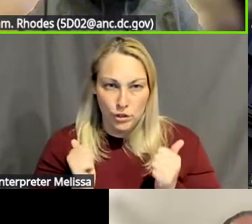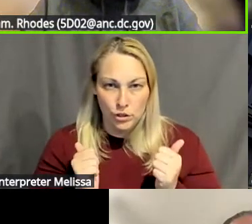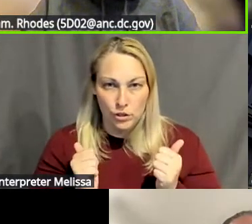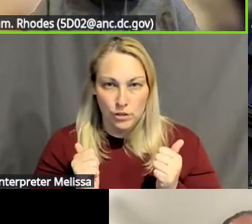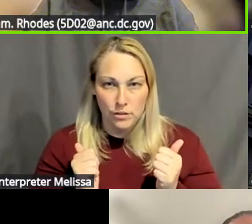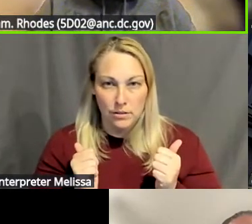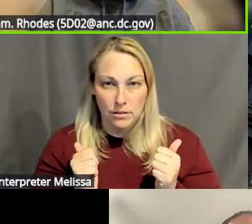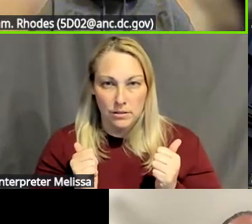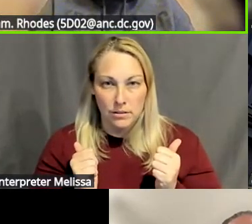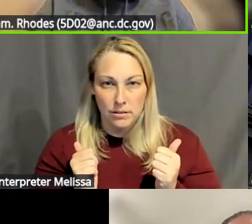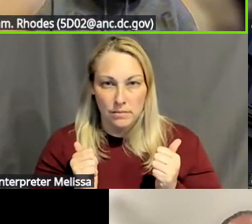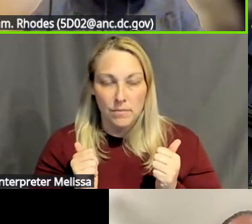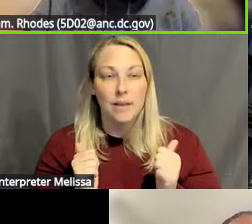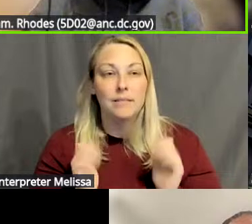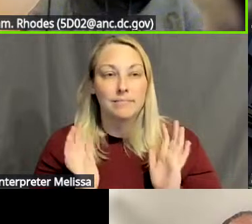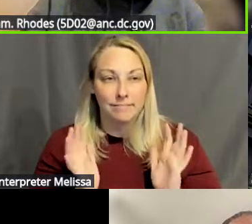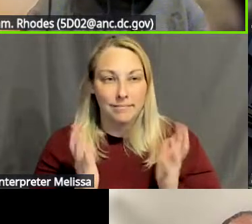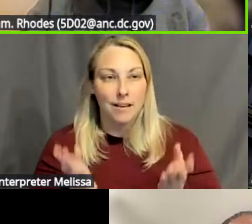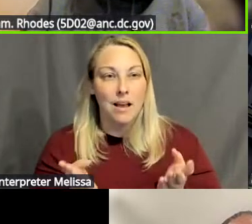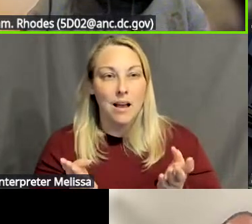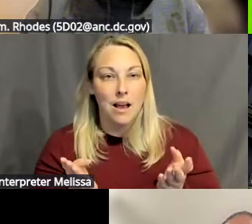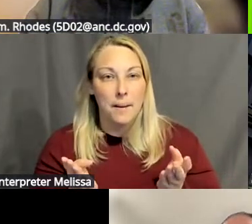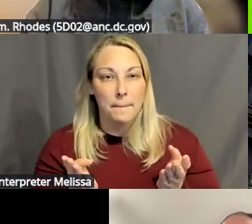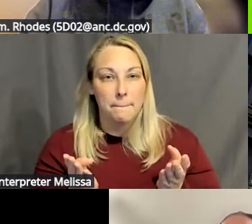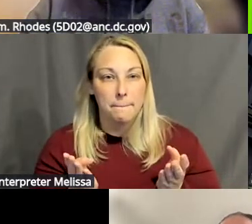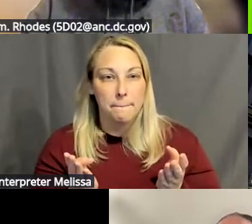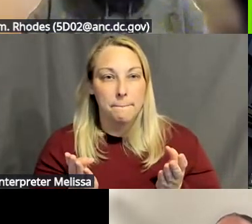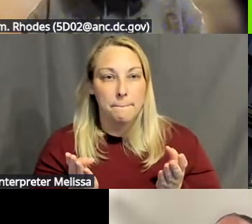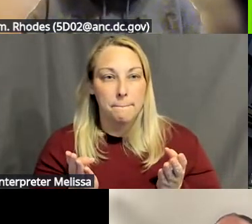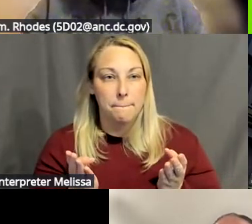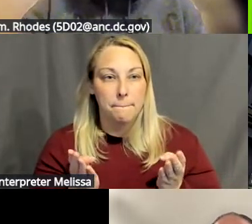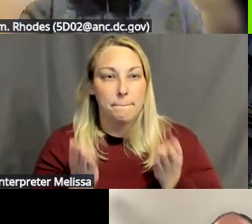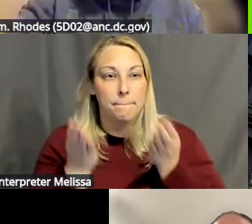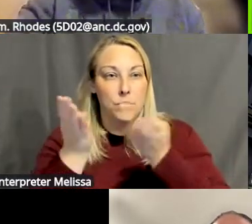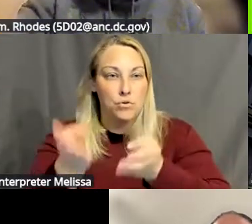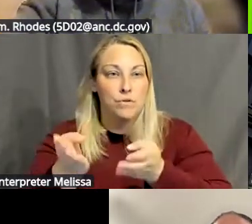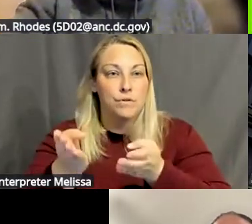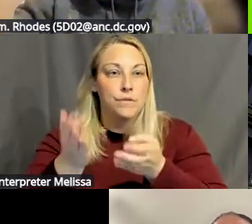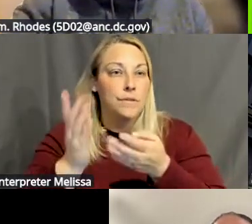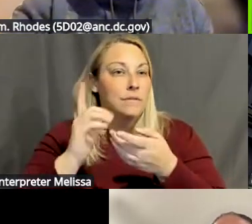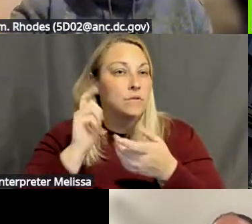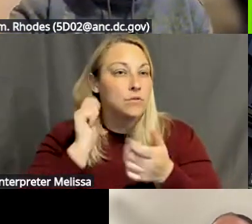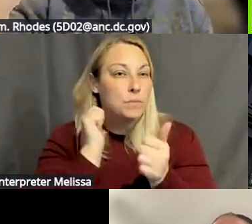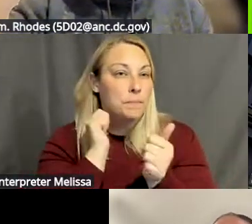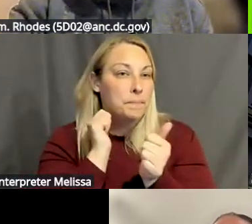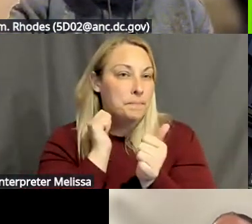Move. Move. I move to pass this